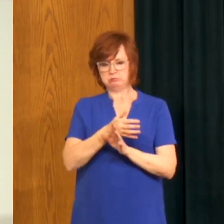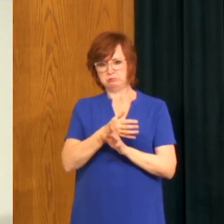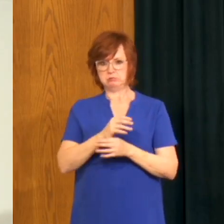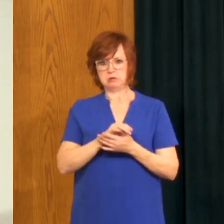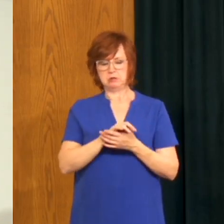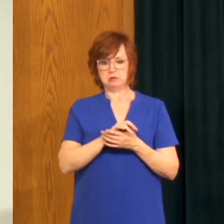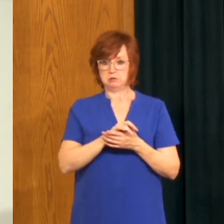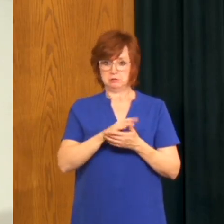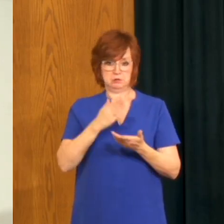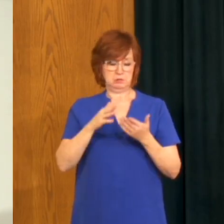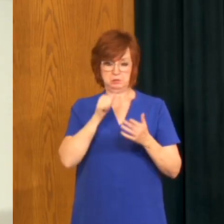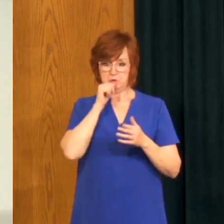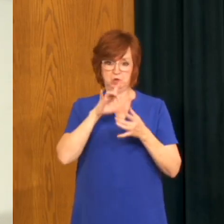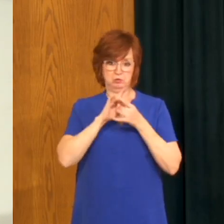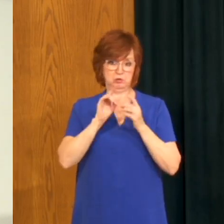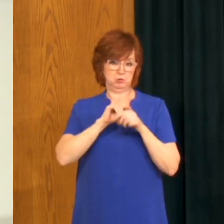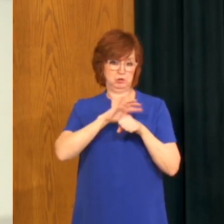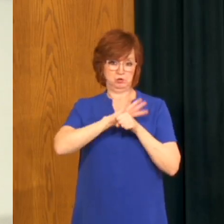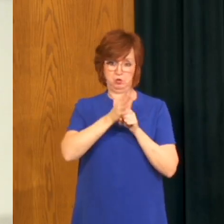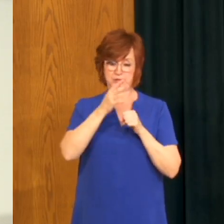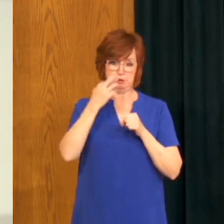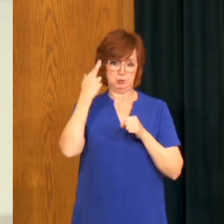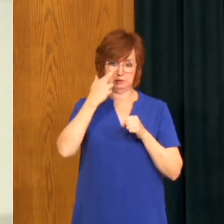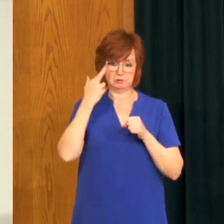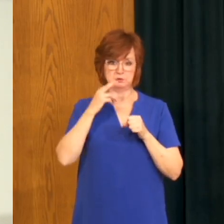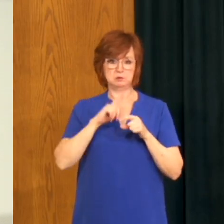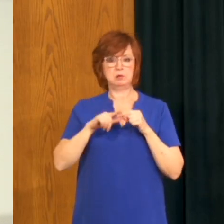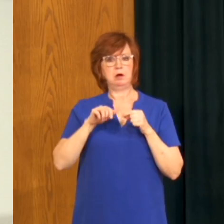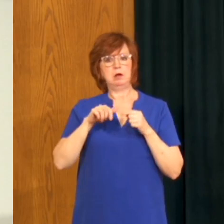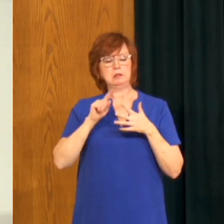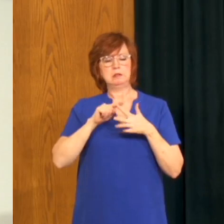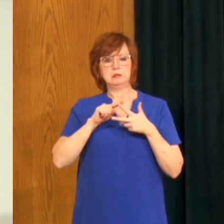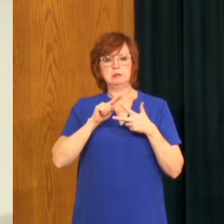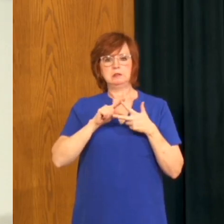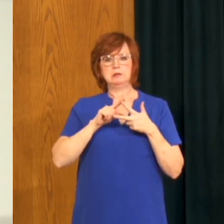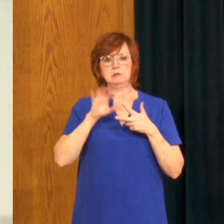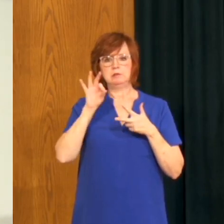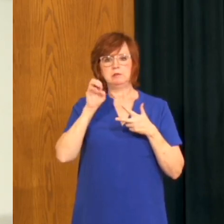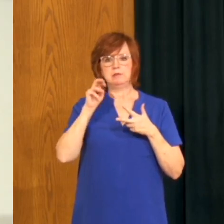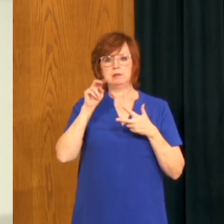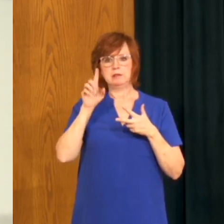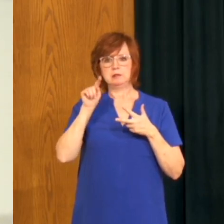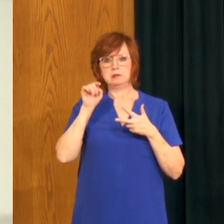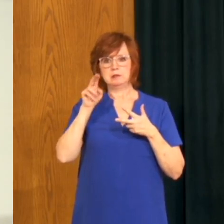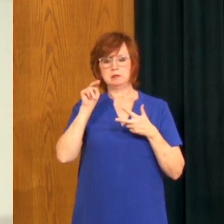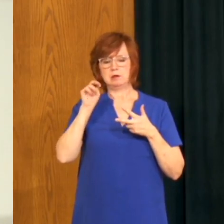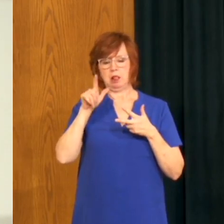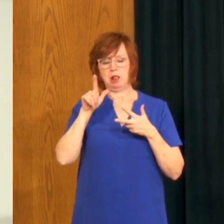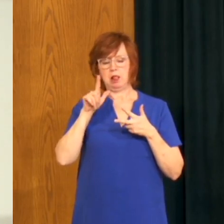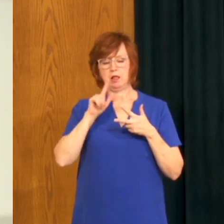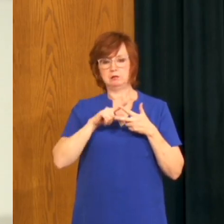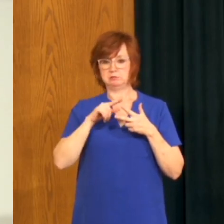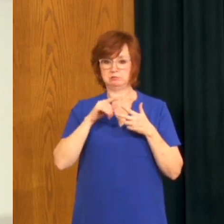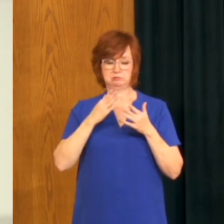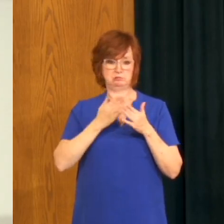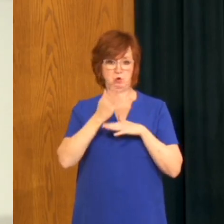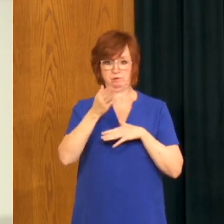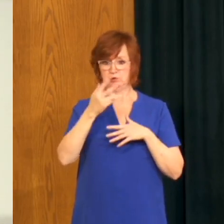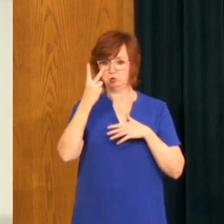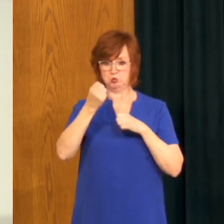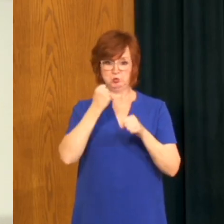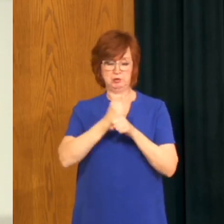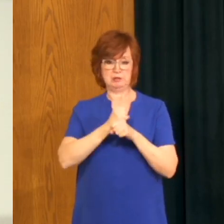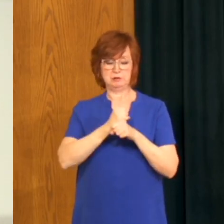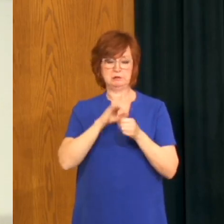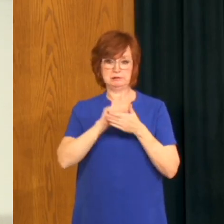is the other big public health threat that we have been tracking now for more than 2 years, which is the opioid